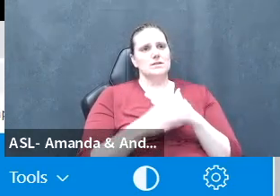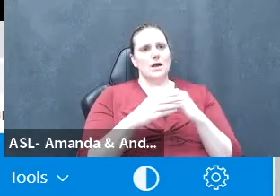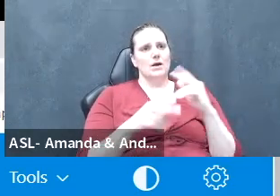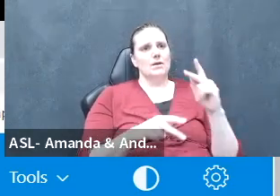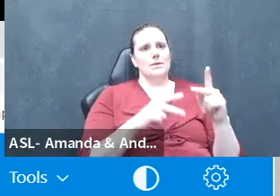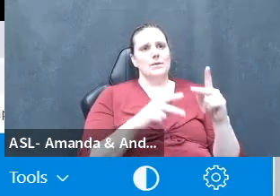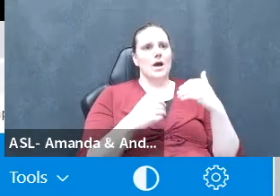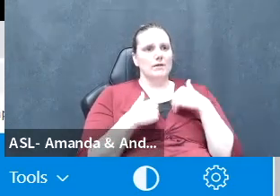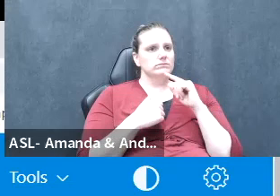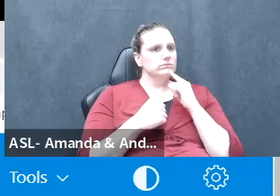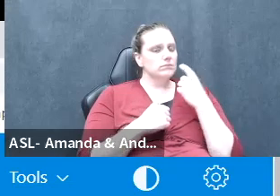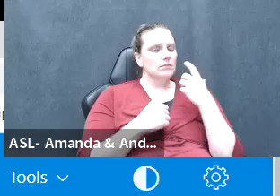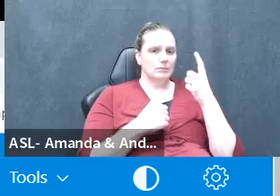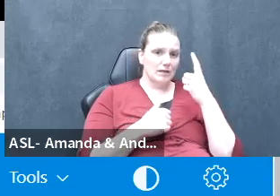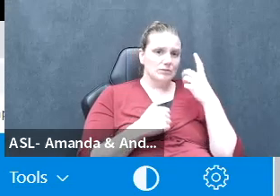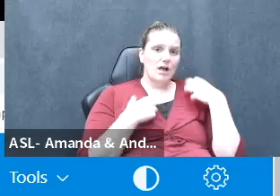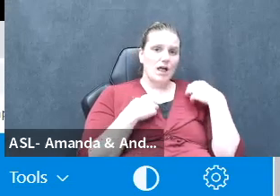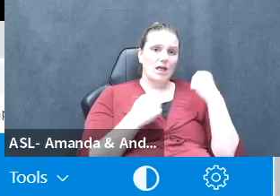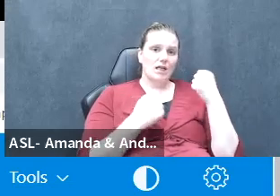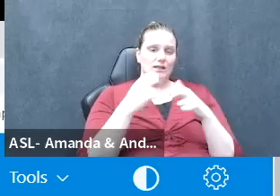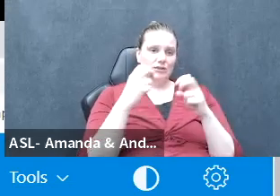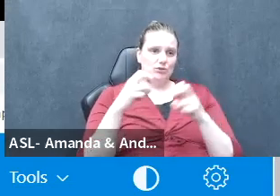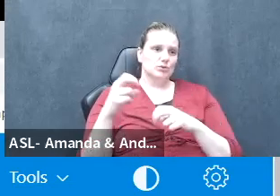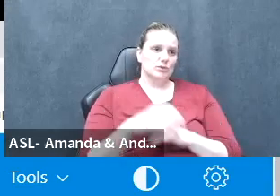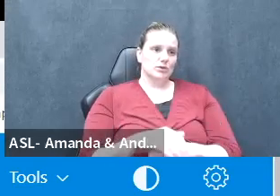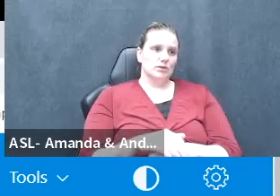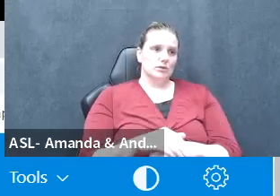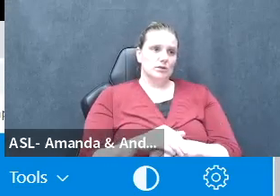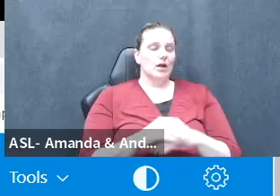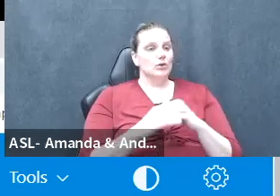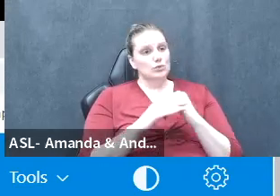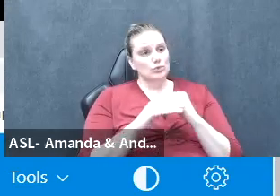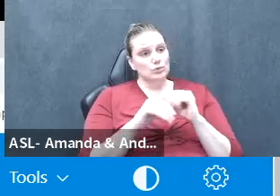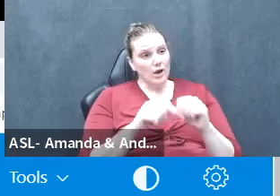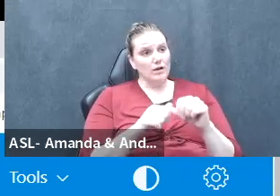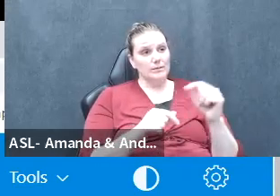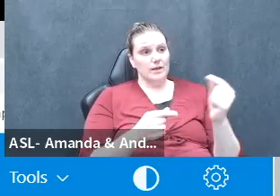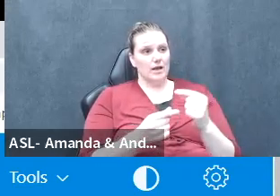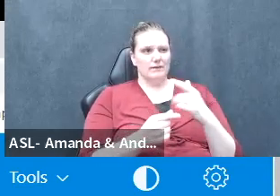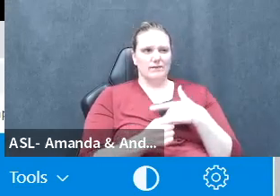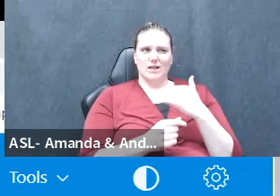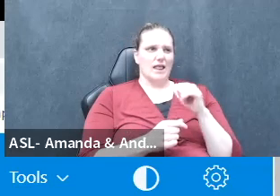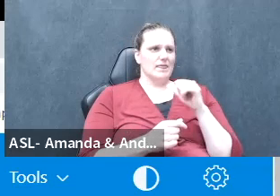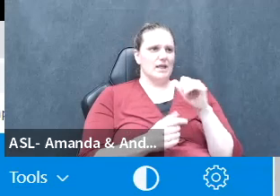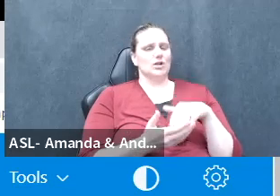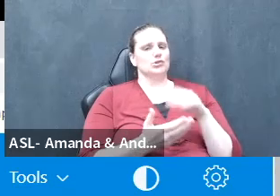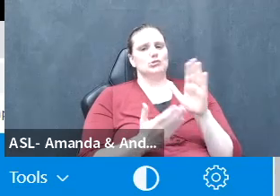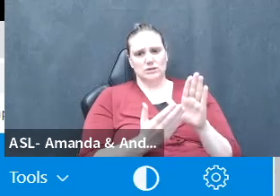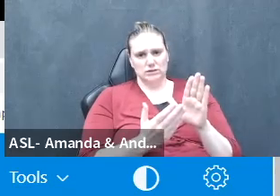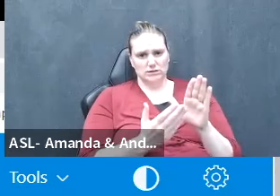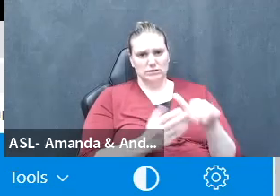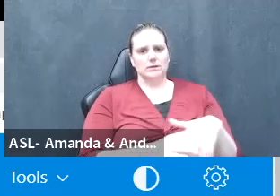legitimate mental health issues that are in chronic pain. And I just feel like that's not being addressed. That's